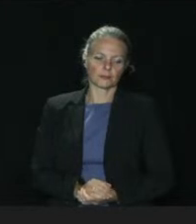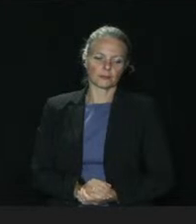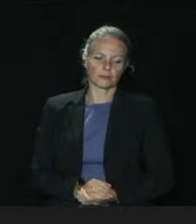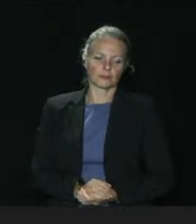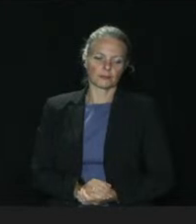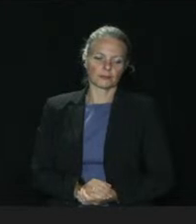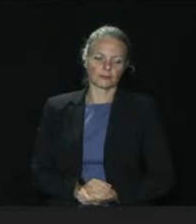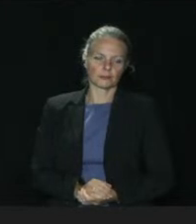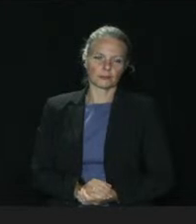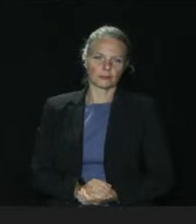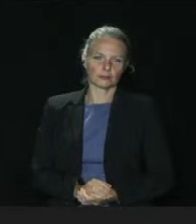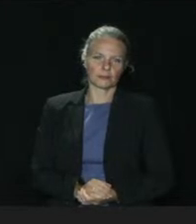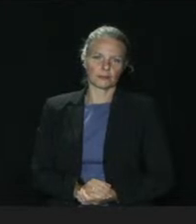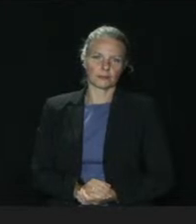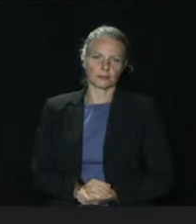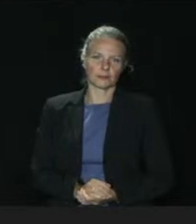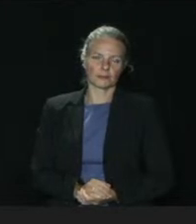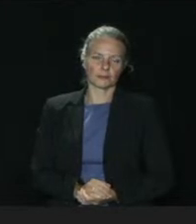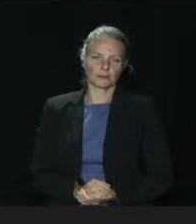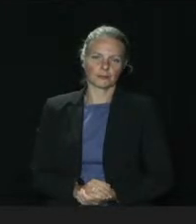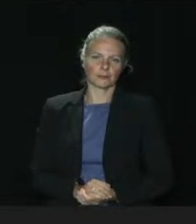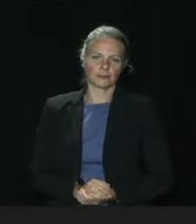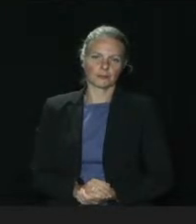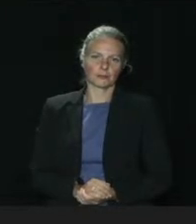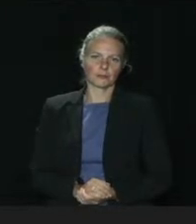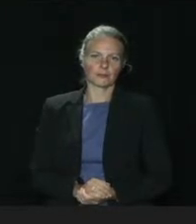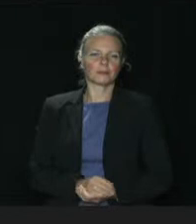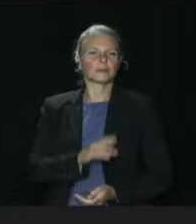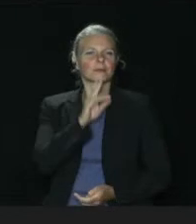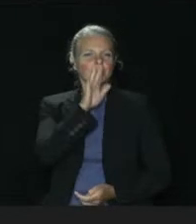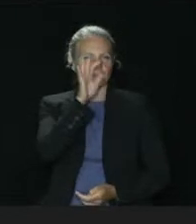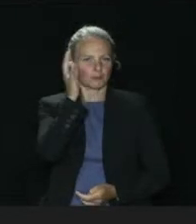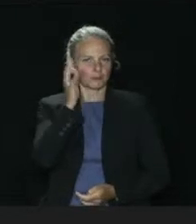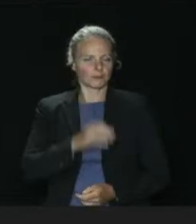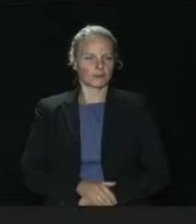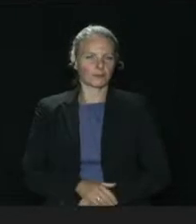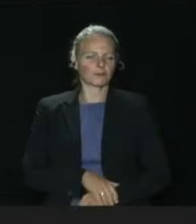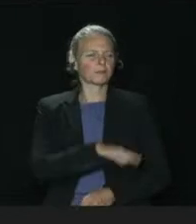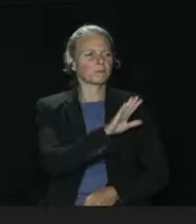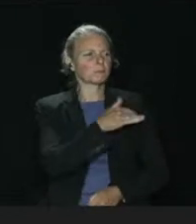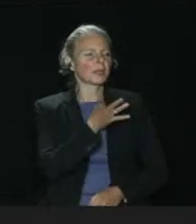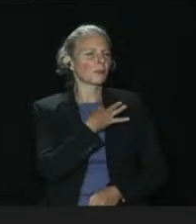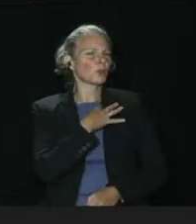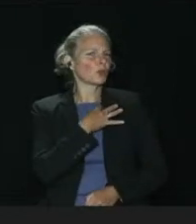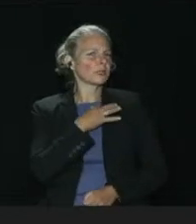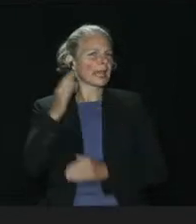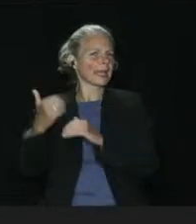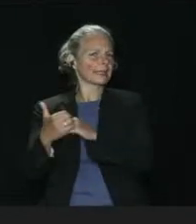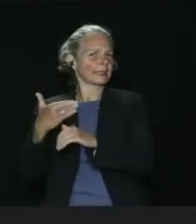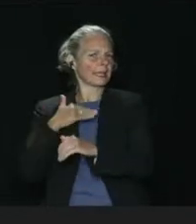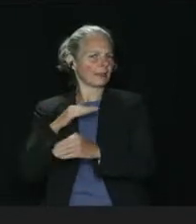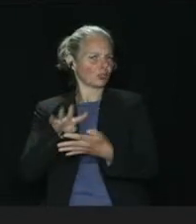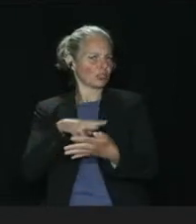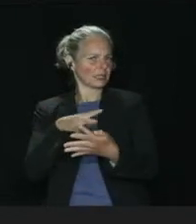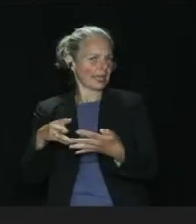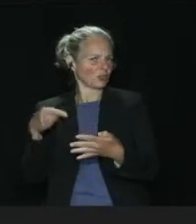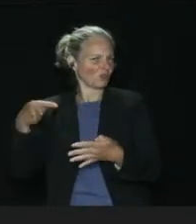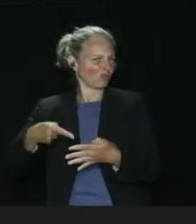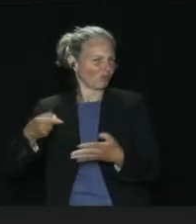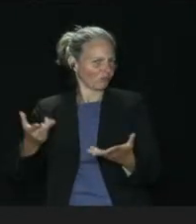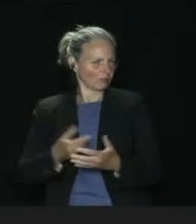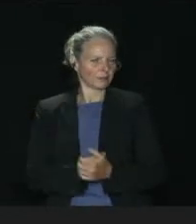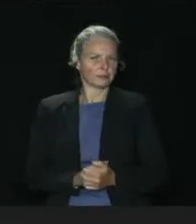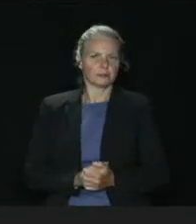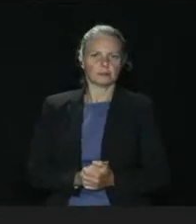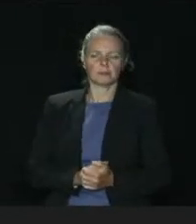85.9 FN. Please go ahead. Question. I have a question about the delivery schedule. First of all, I'd like to talk about